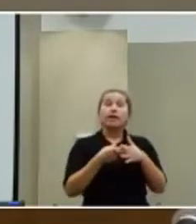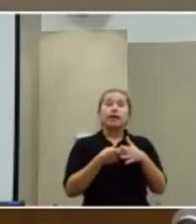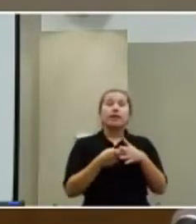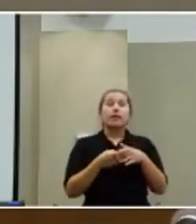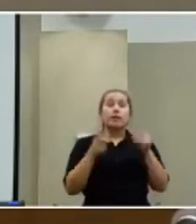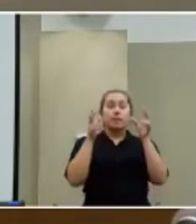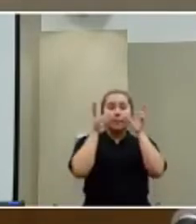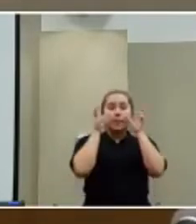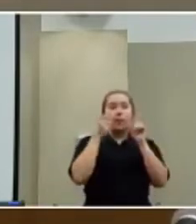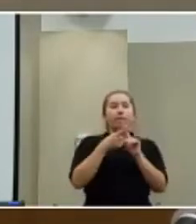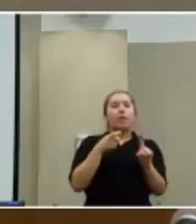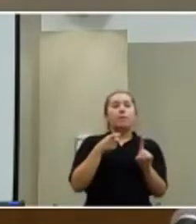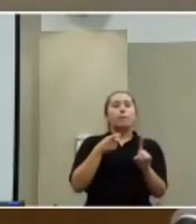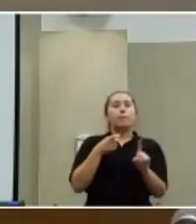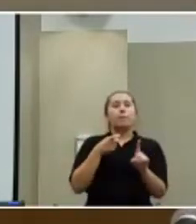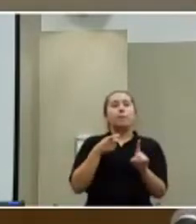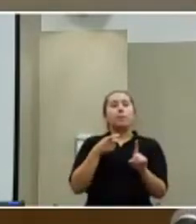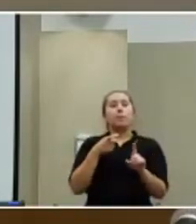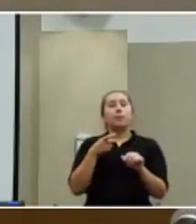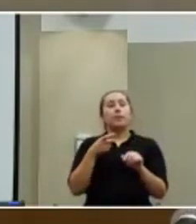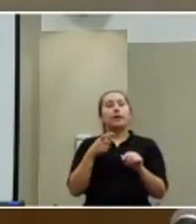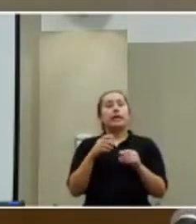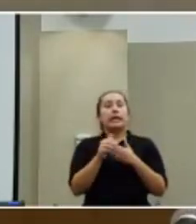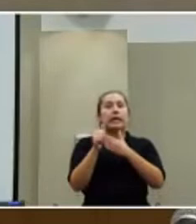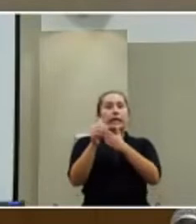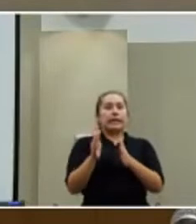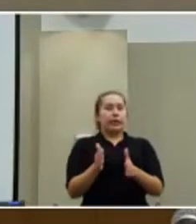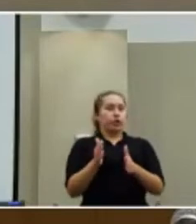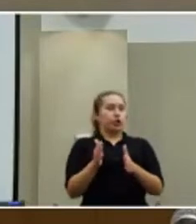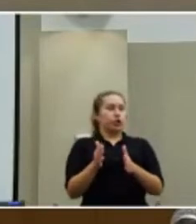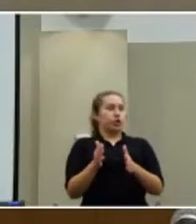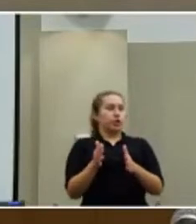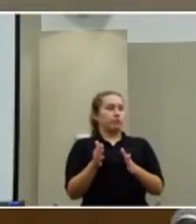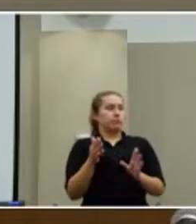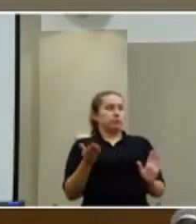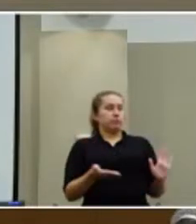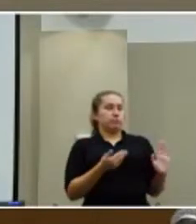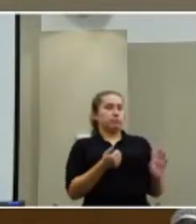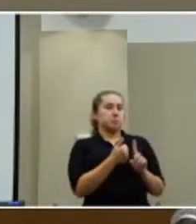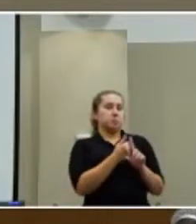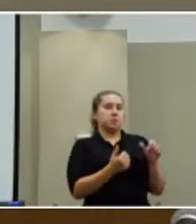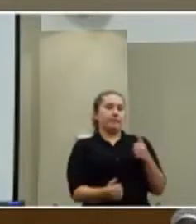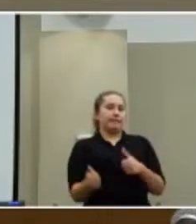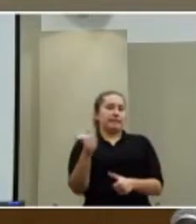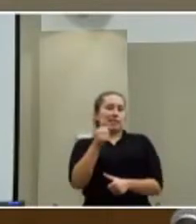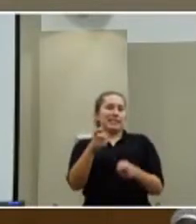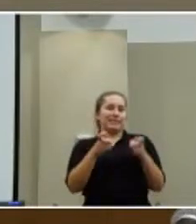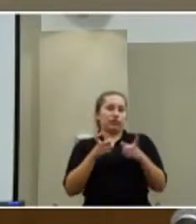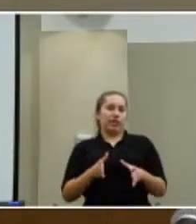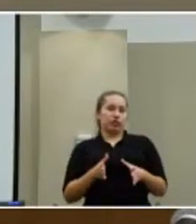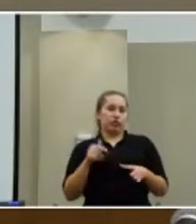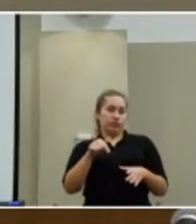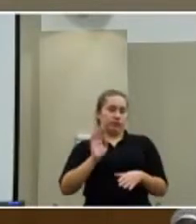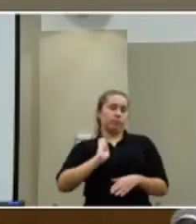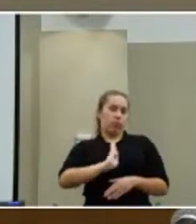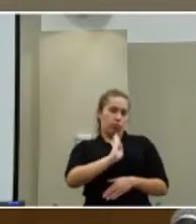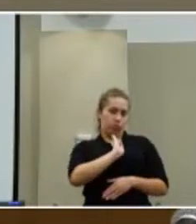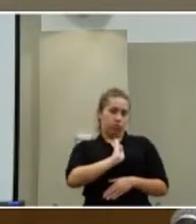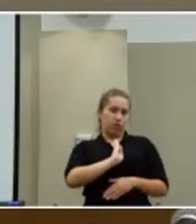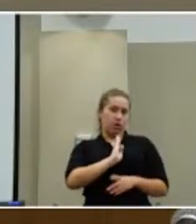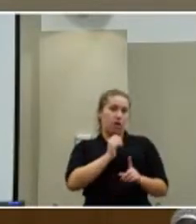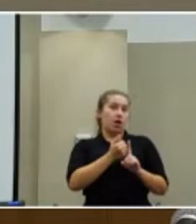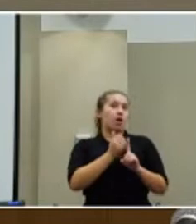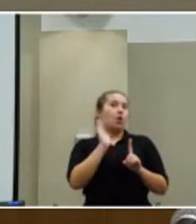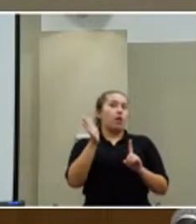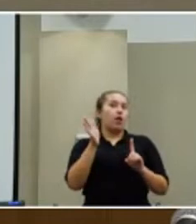from our leader, Sachin Pavan, and he is the executive director of our board, and he will